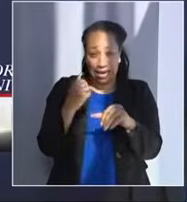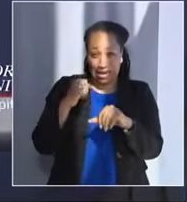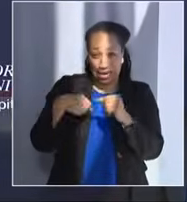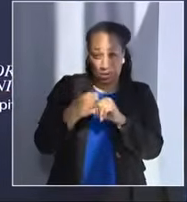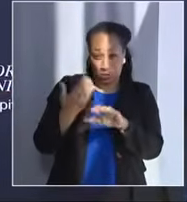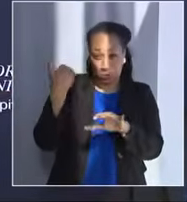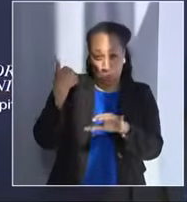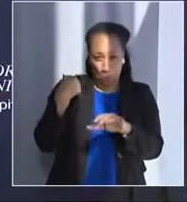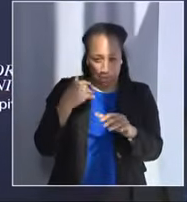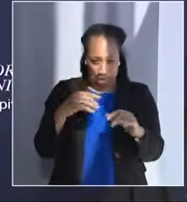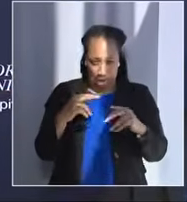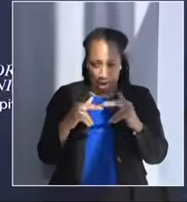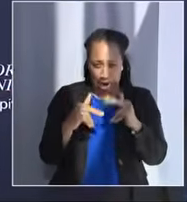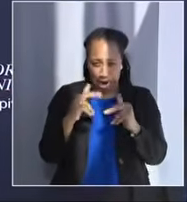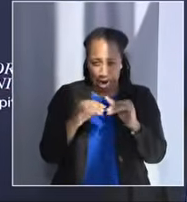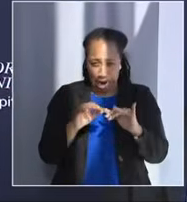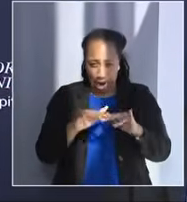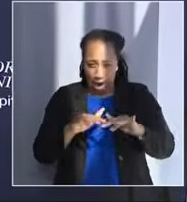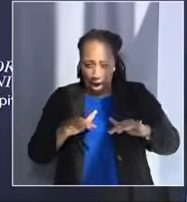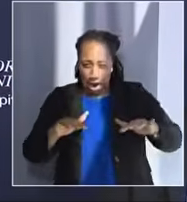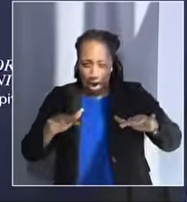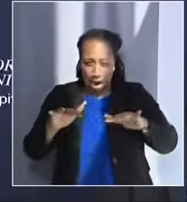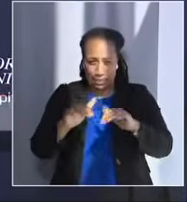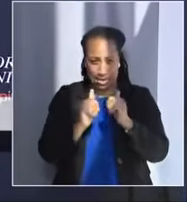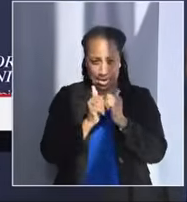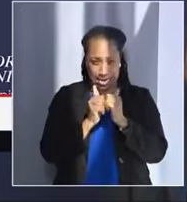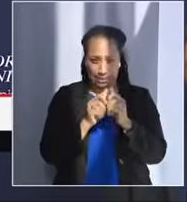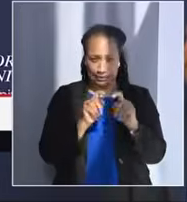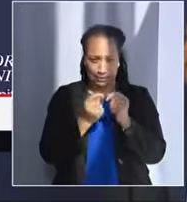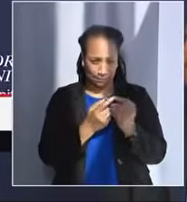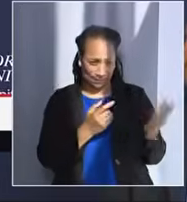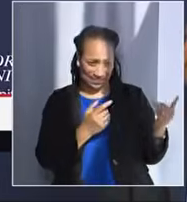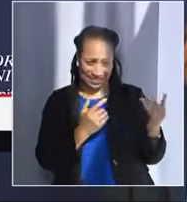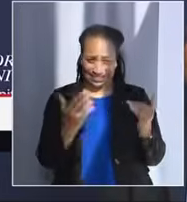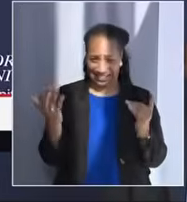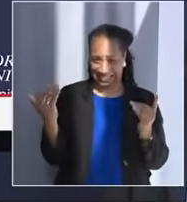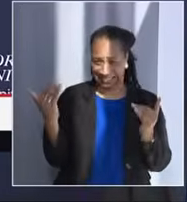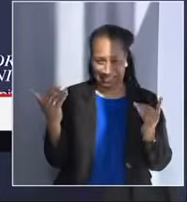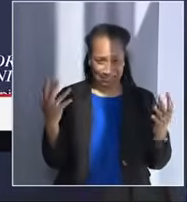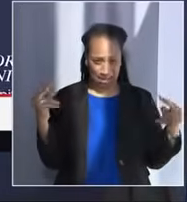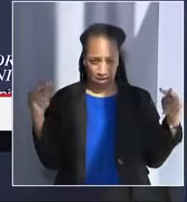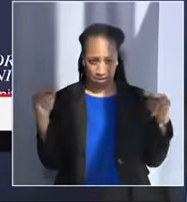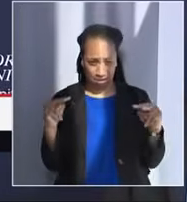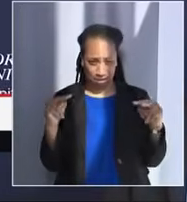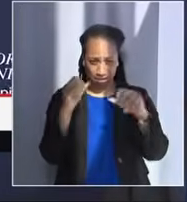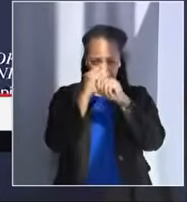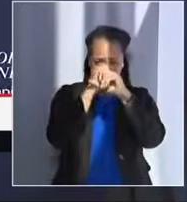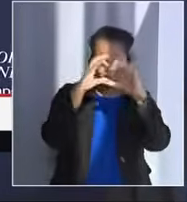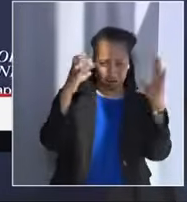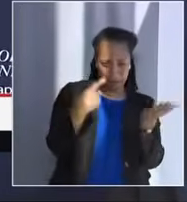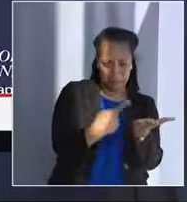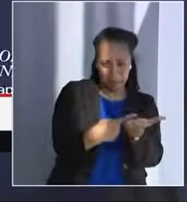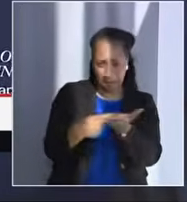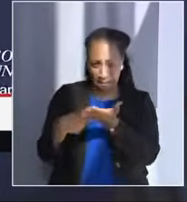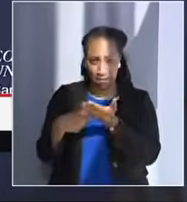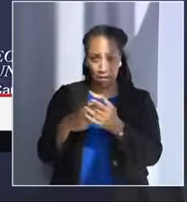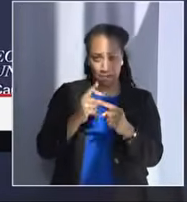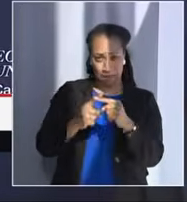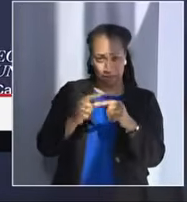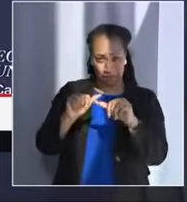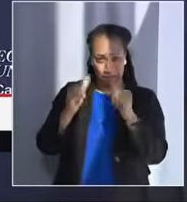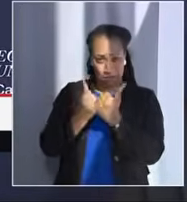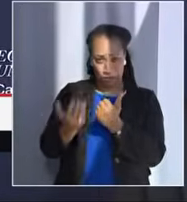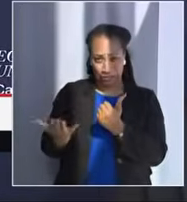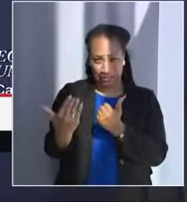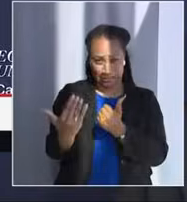teams, close partnerships with city leaders and agencies, and unwavering dedication to ensure we could welcome our community to